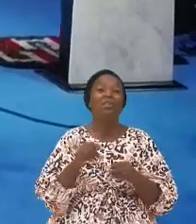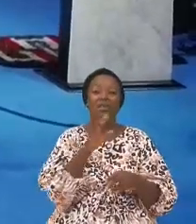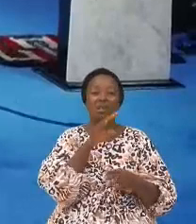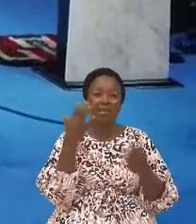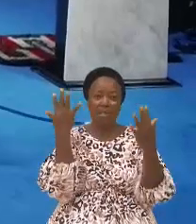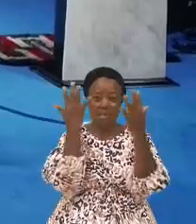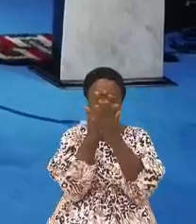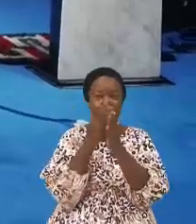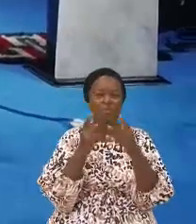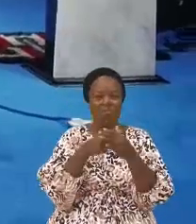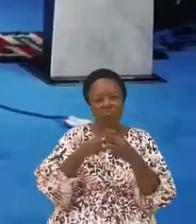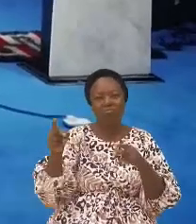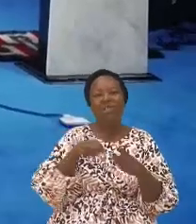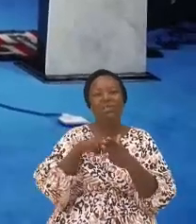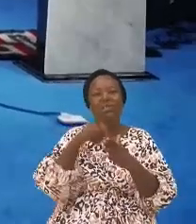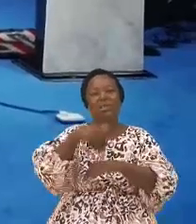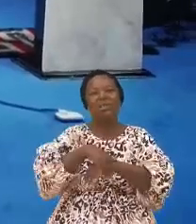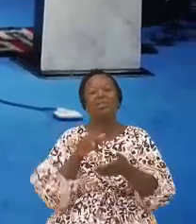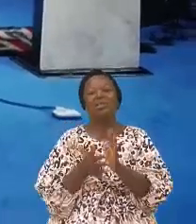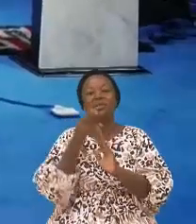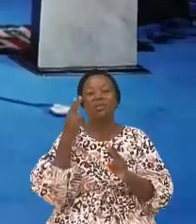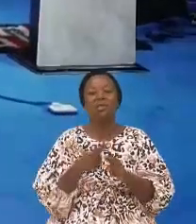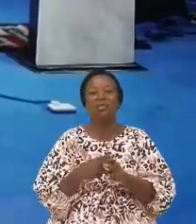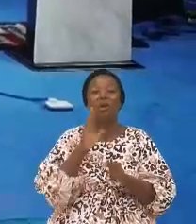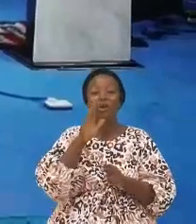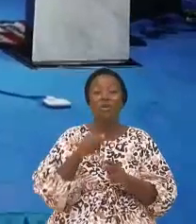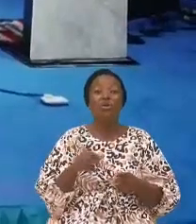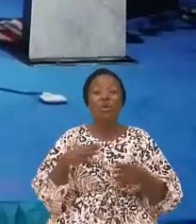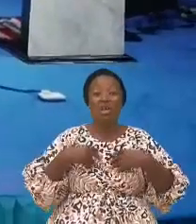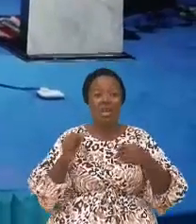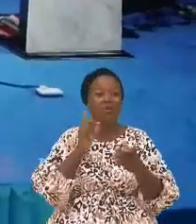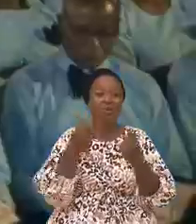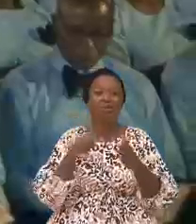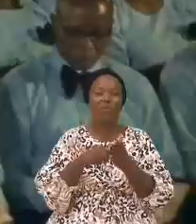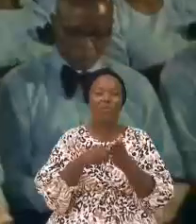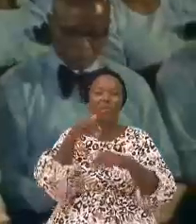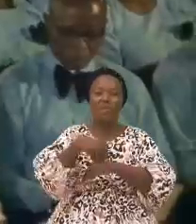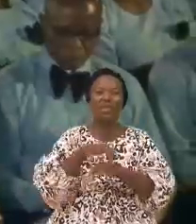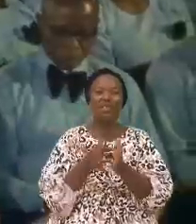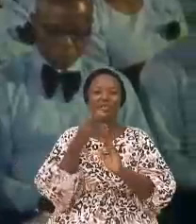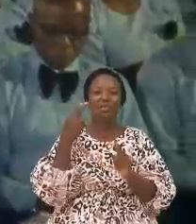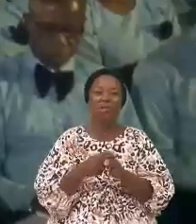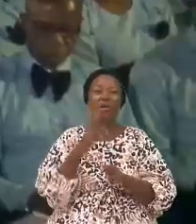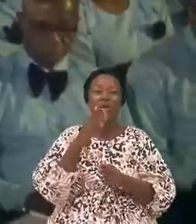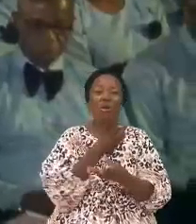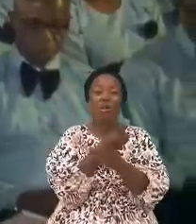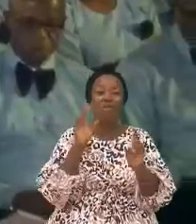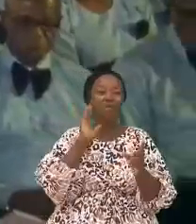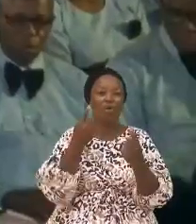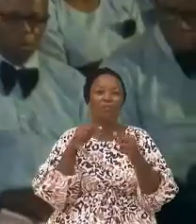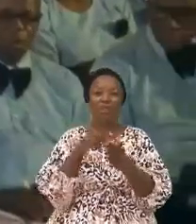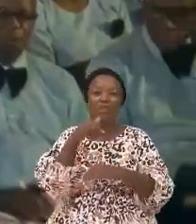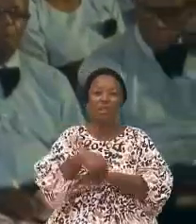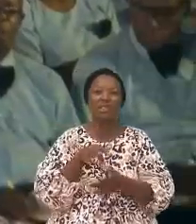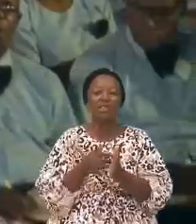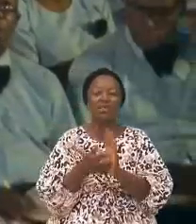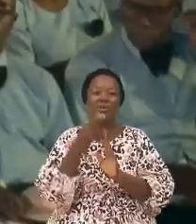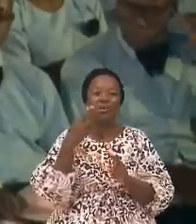Jesus Christ, let him come in. Darkness will vanish tonight. Your healing will